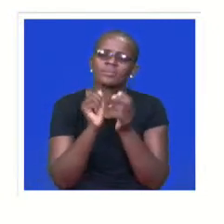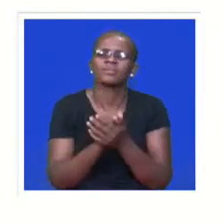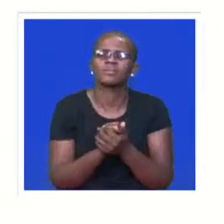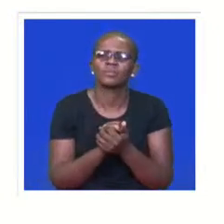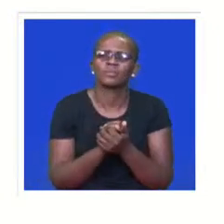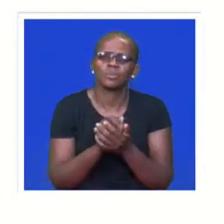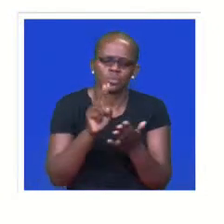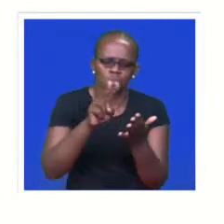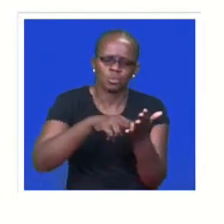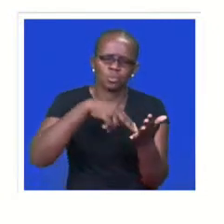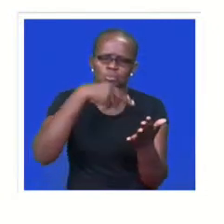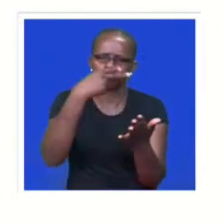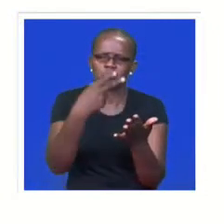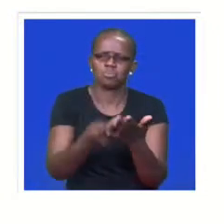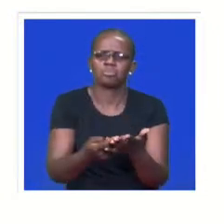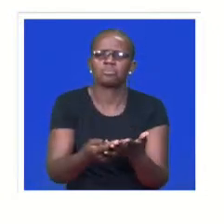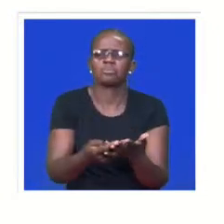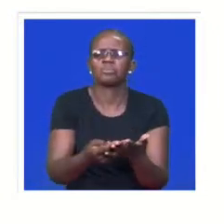slept,